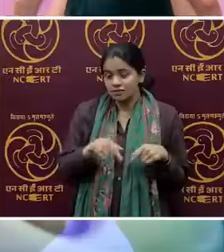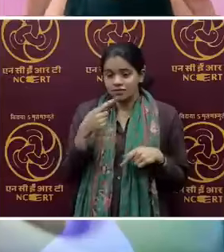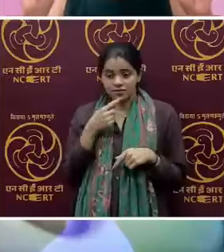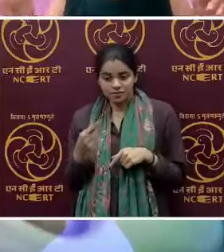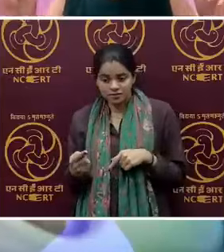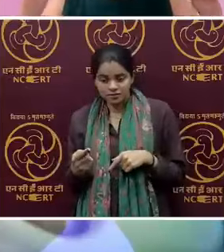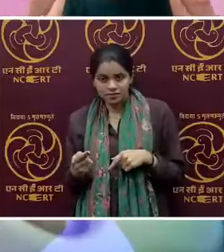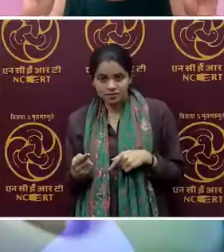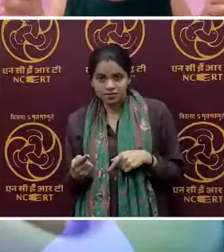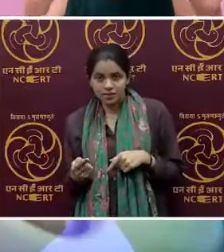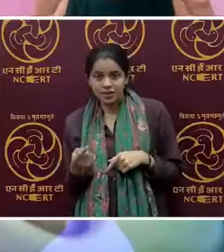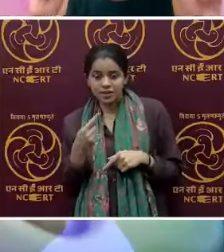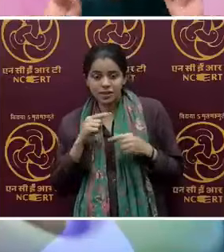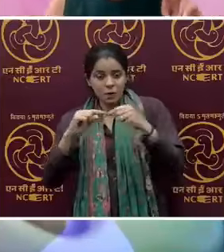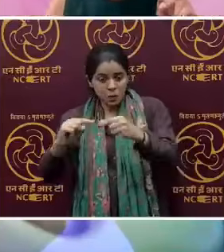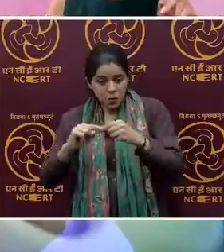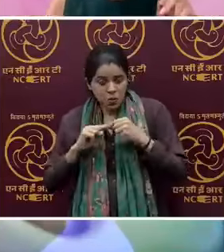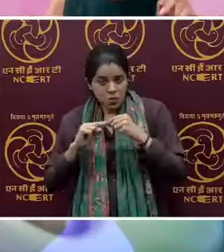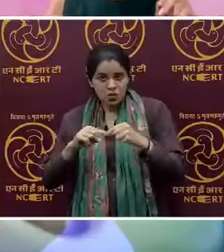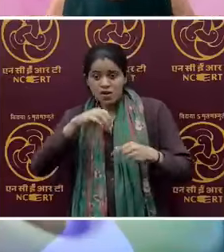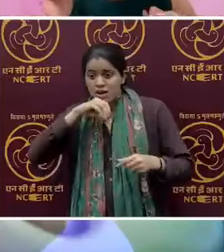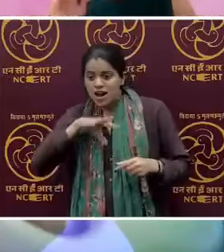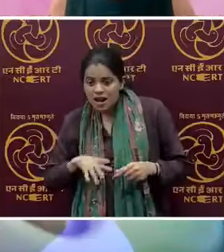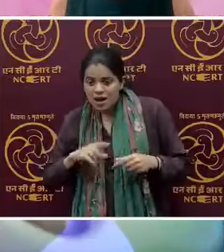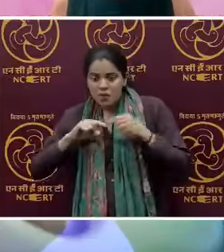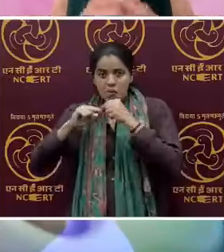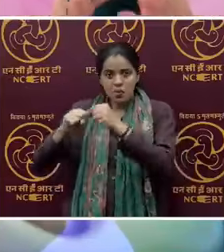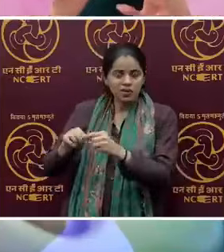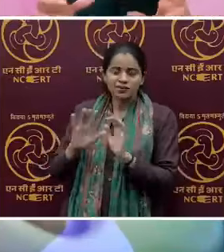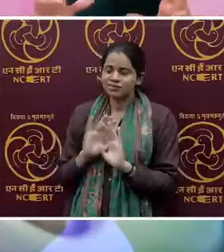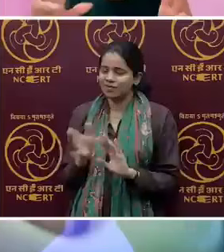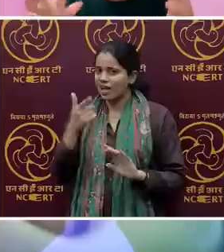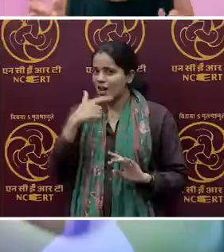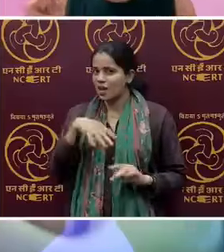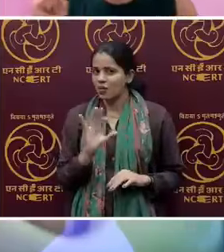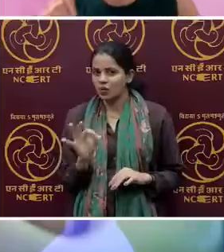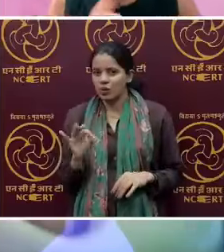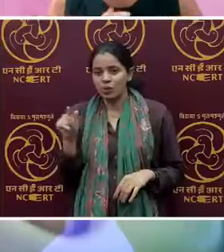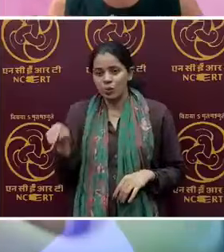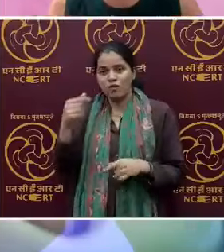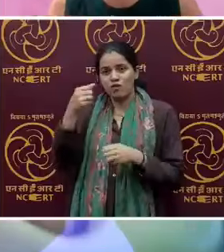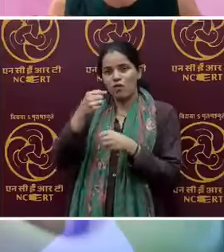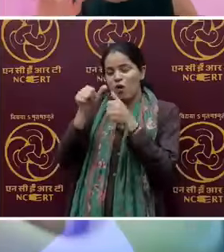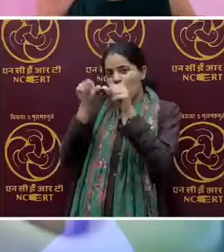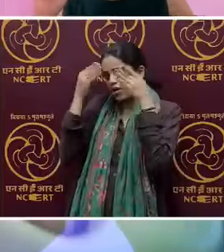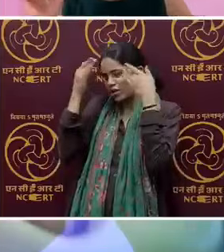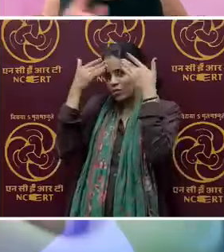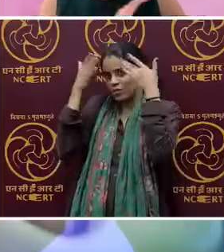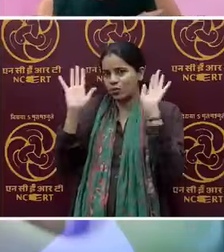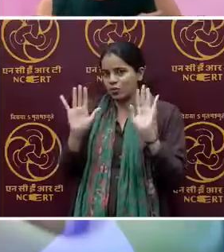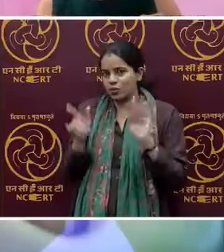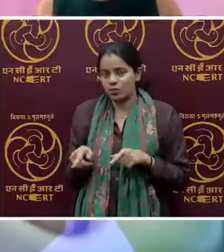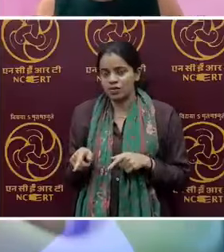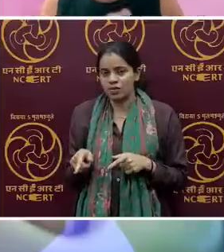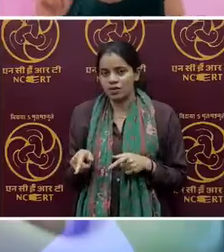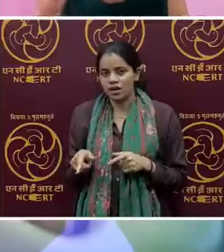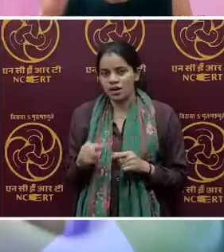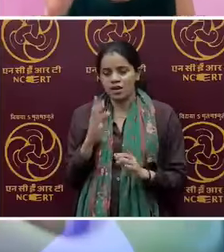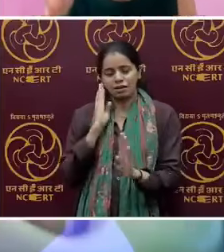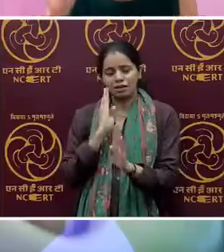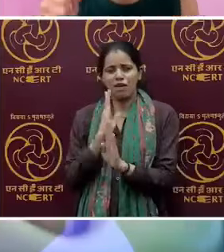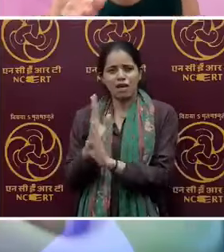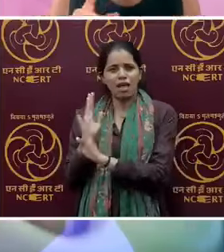not expected to question an adult. That's right. So these are the things that you watch out for. They constantly get into